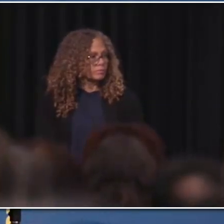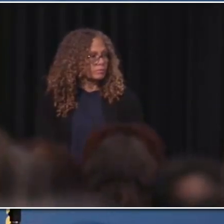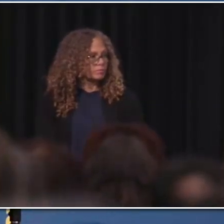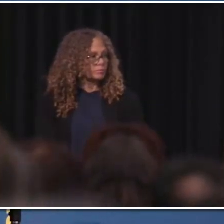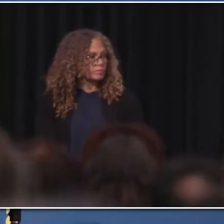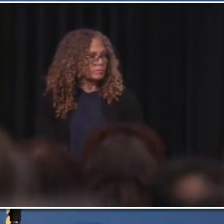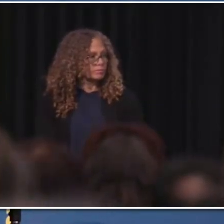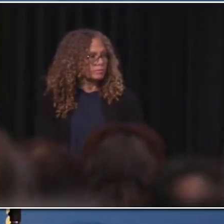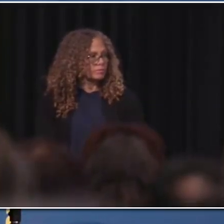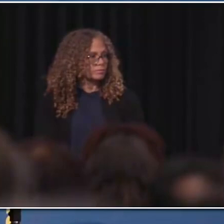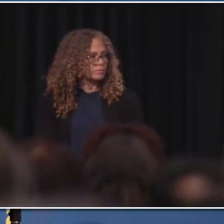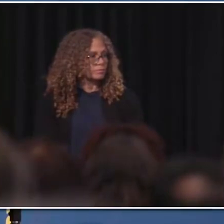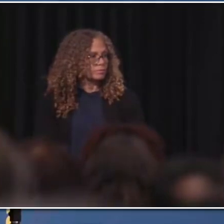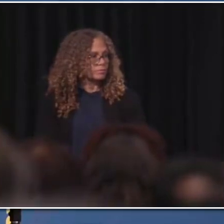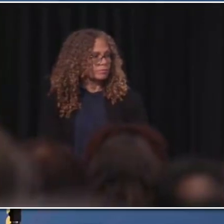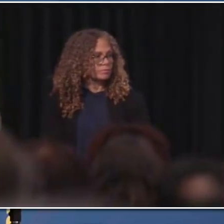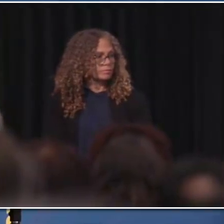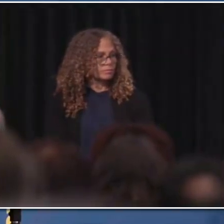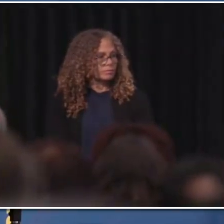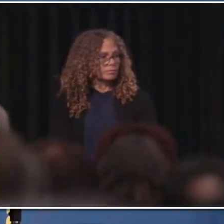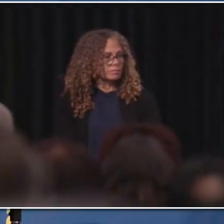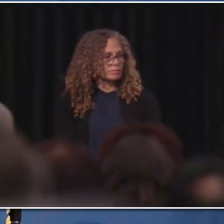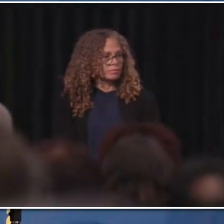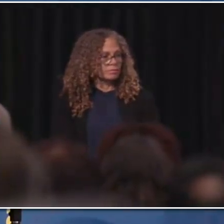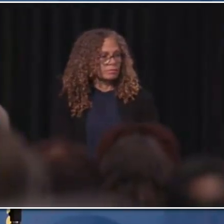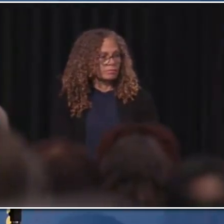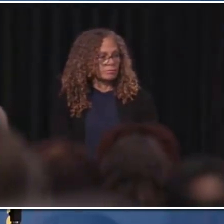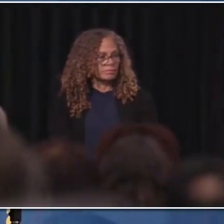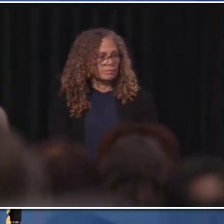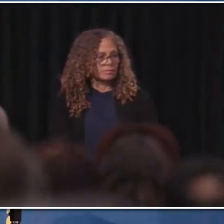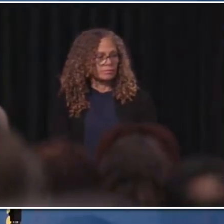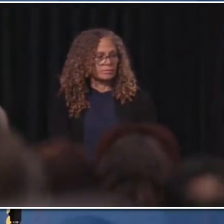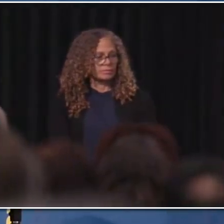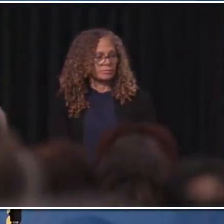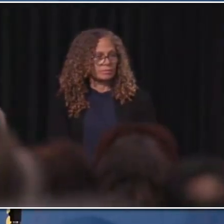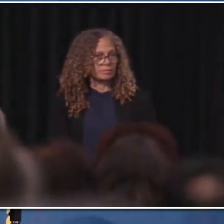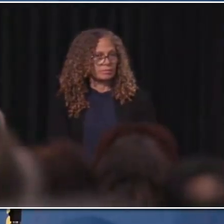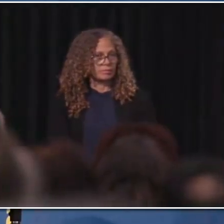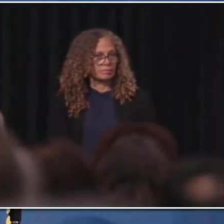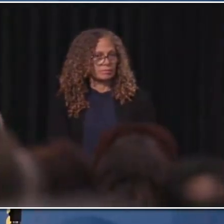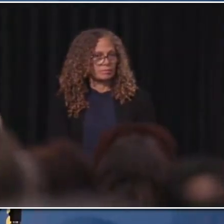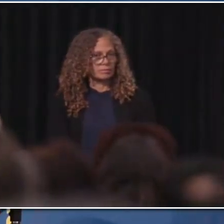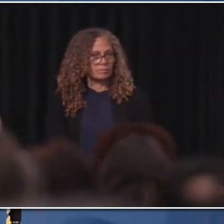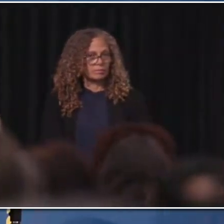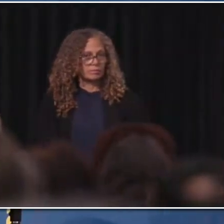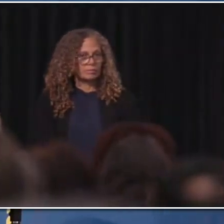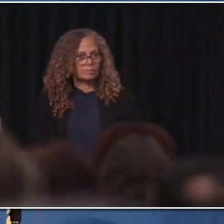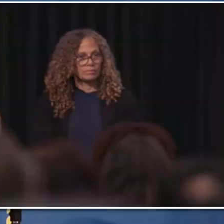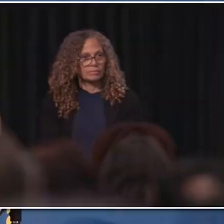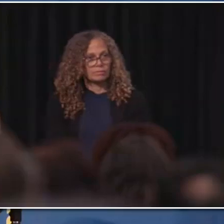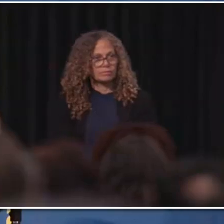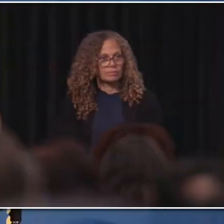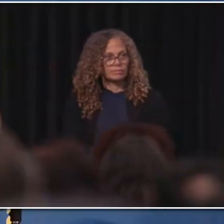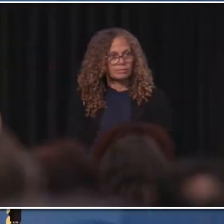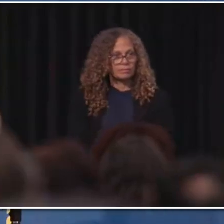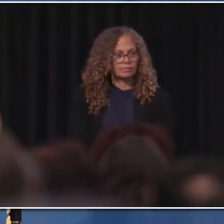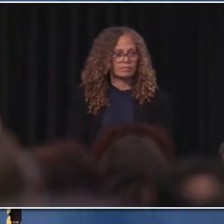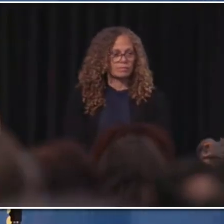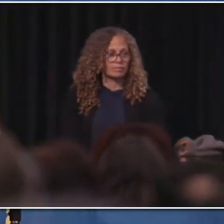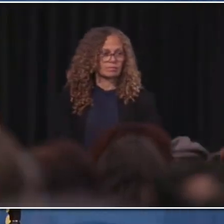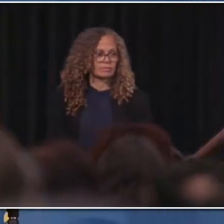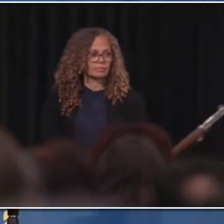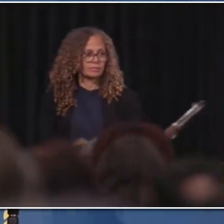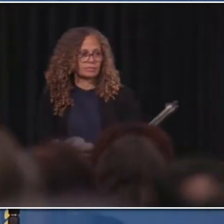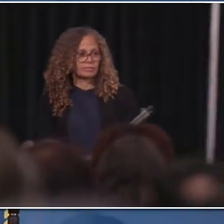right turn, march, left, left, forward, march,